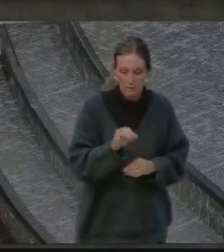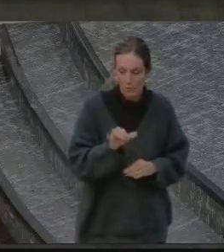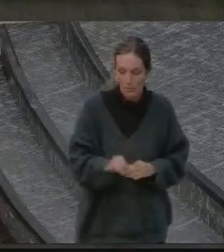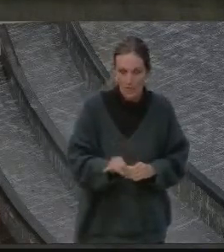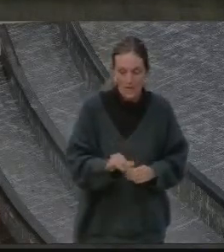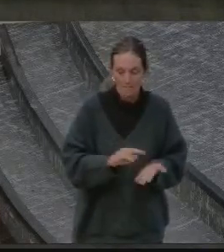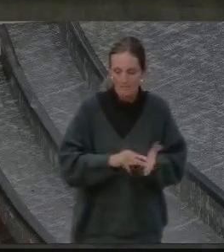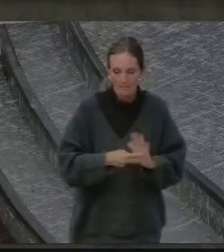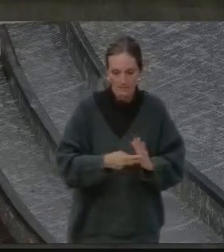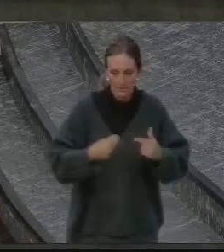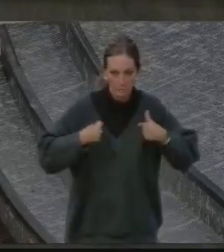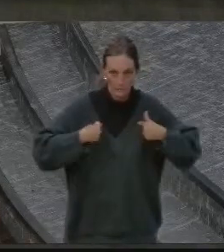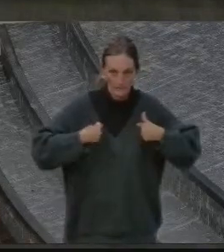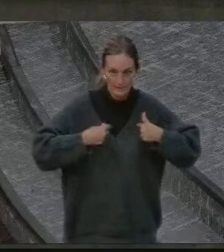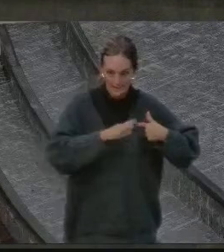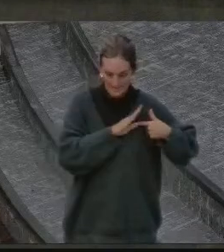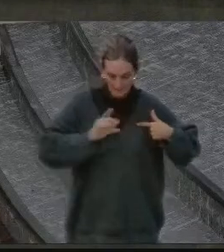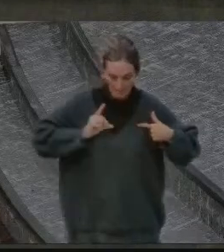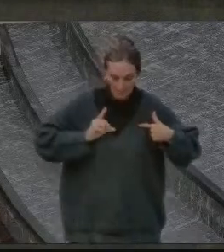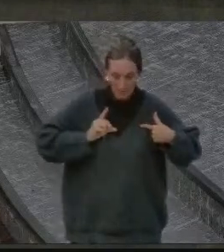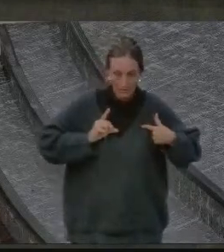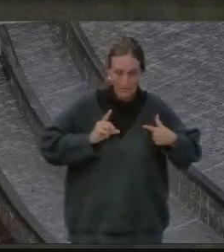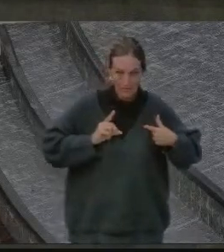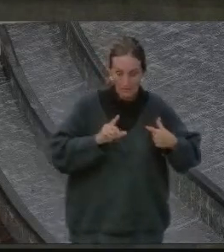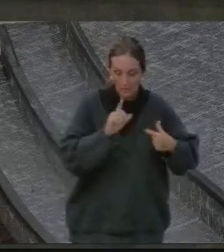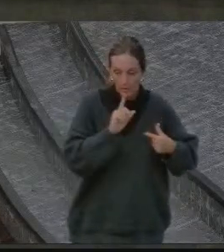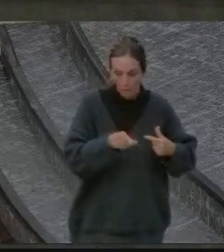into the